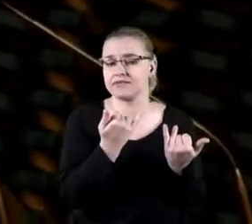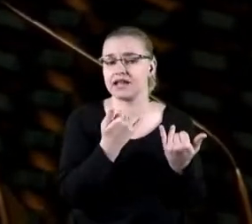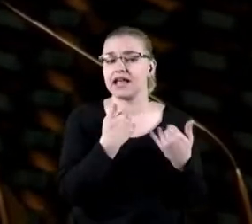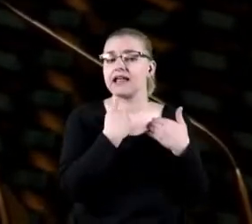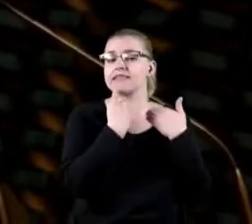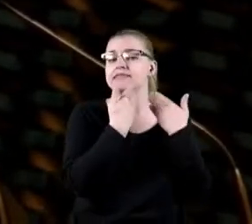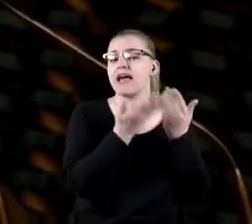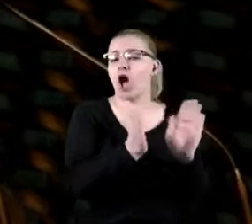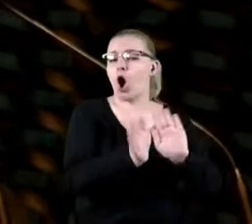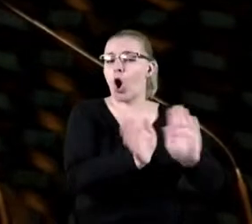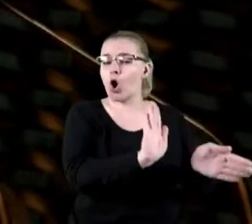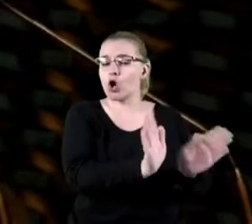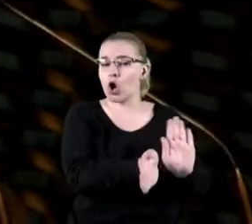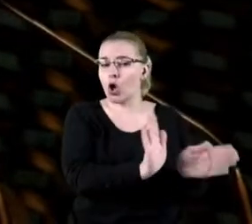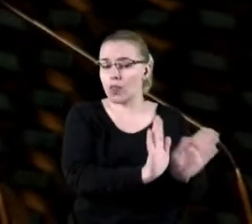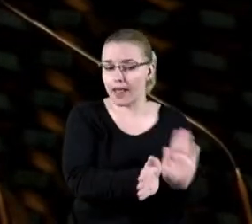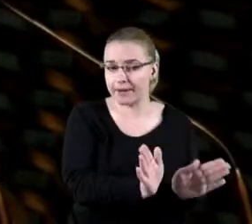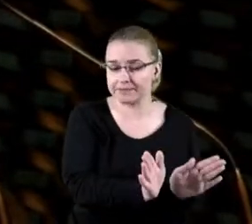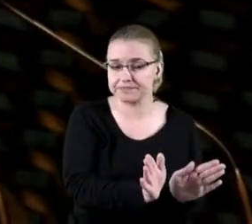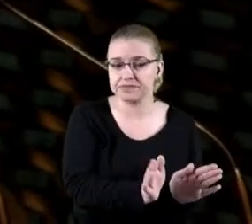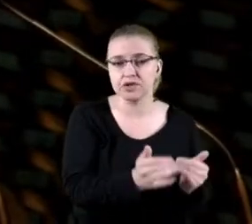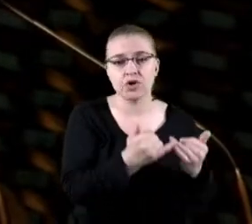ensure